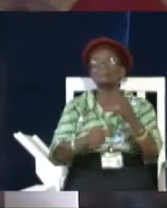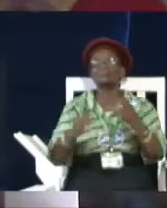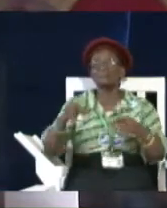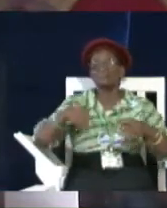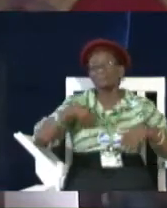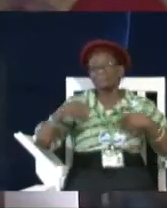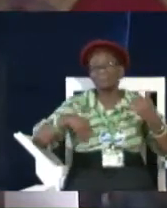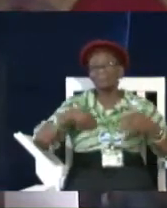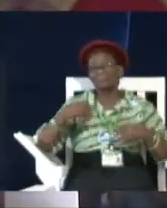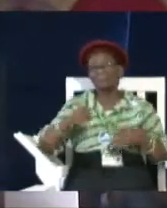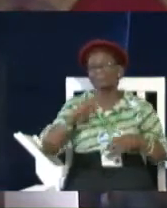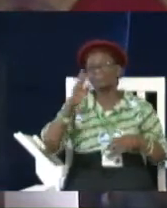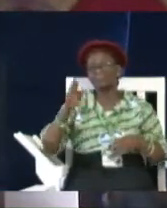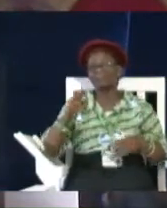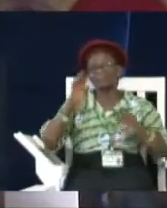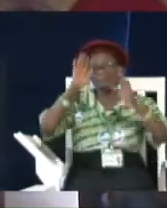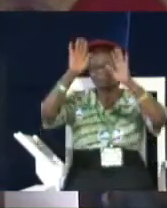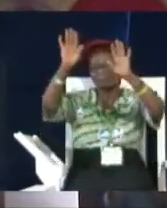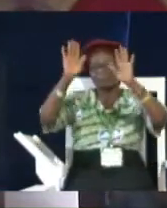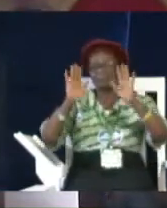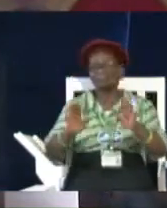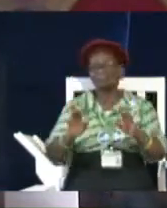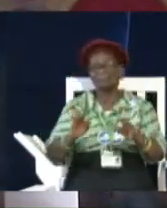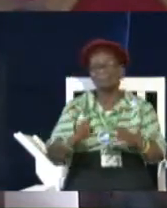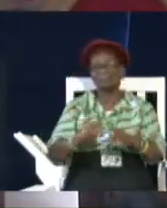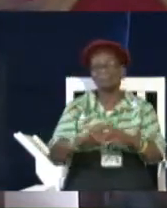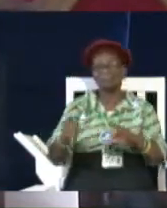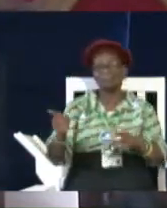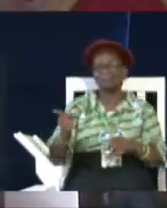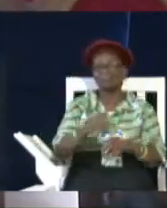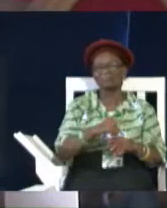but you practically need to go and get it.